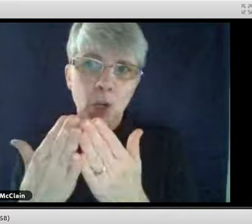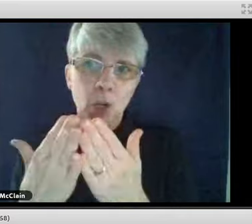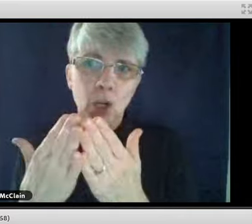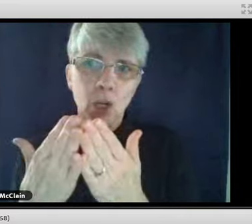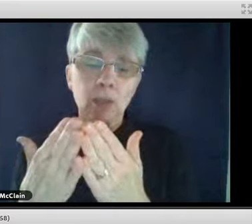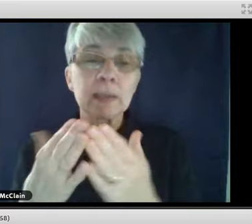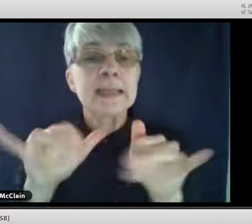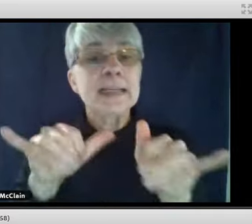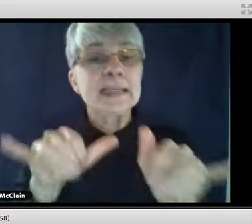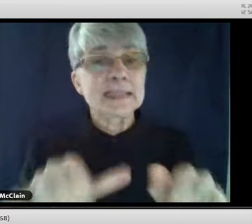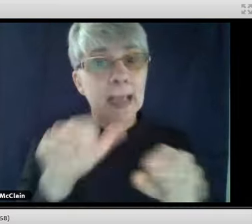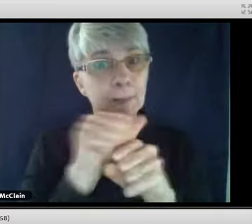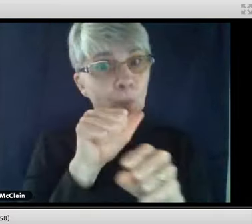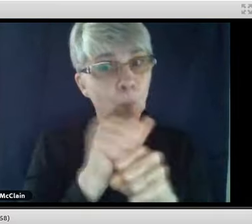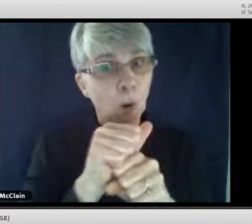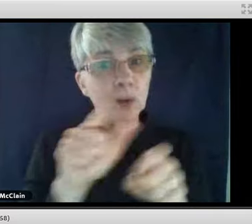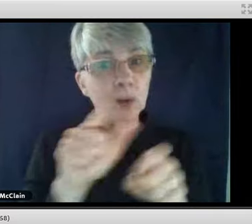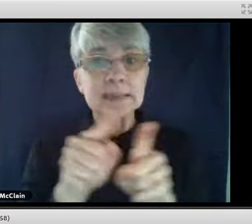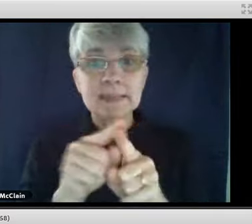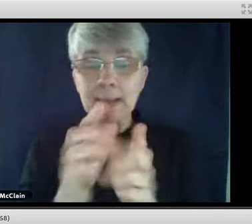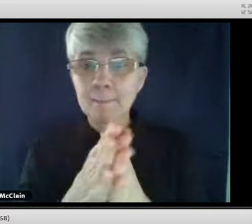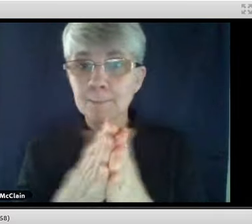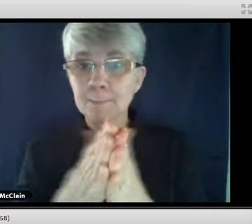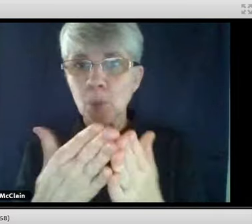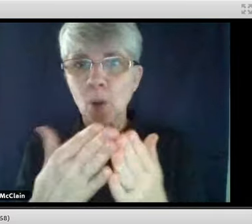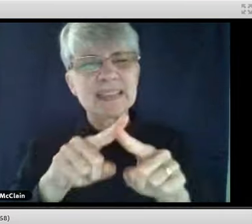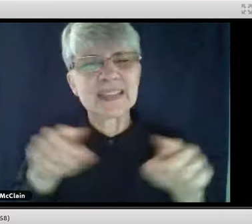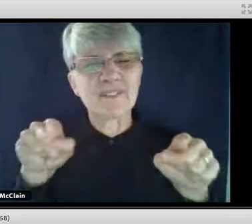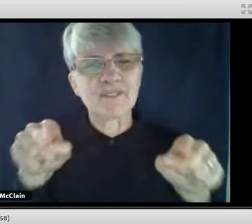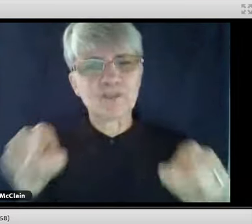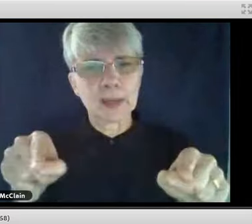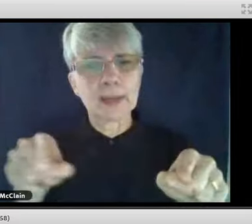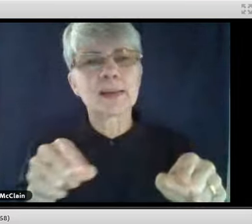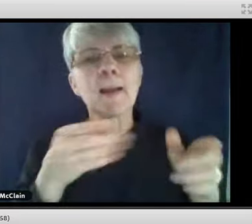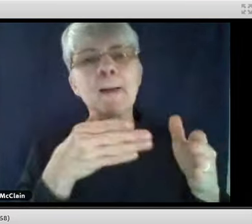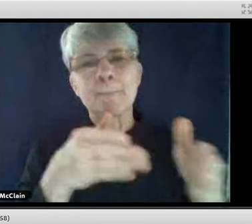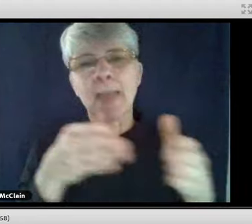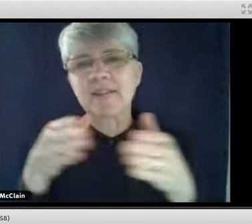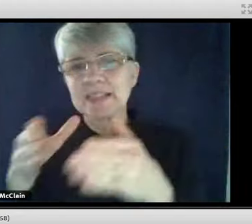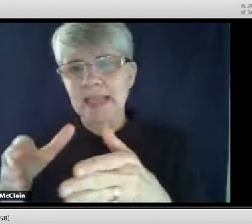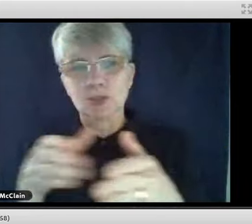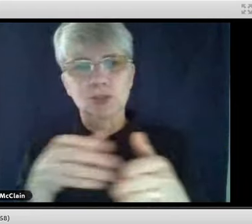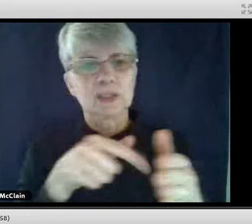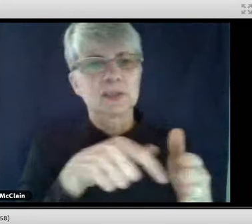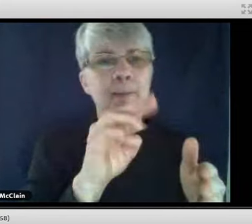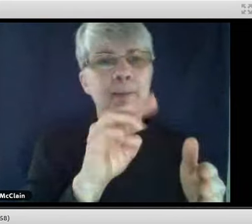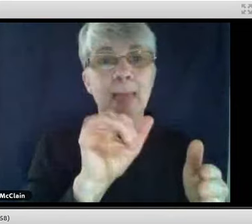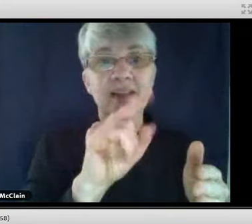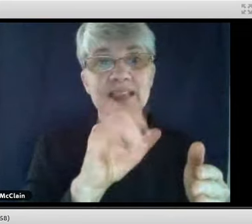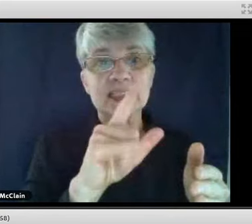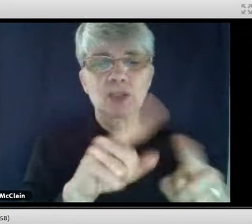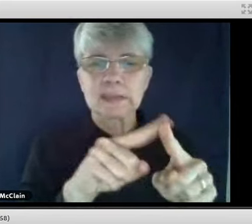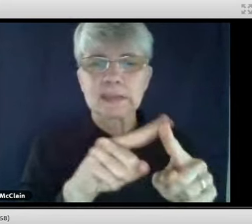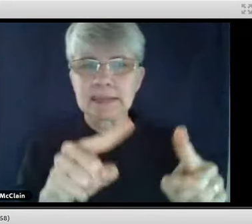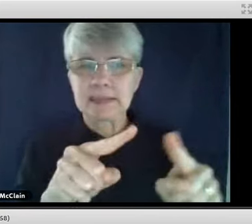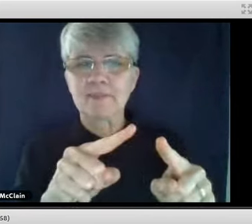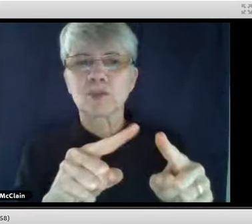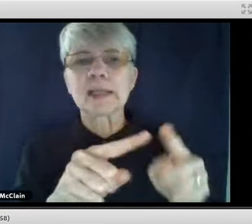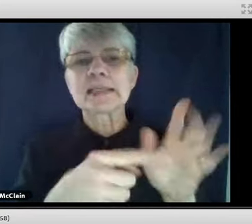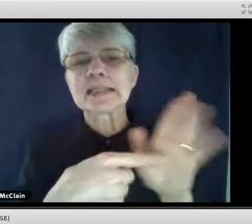same expression. Those two would be two different. That'd be two different manifestations. Okay? A different carrier, and also